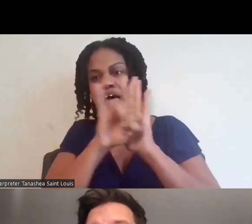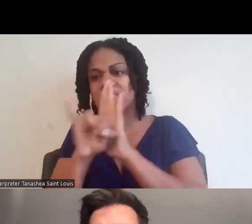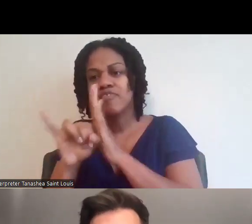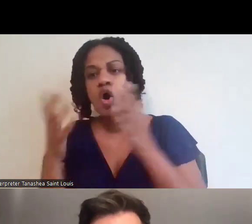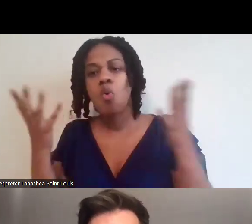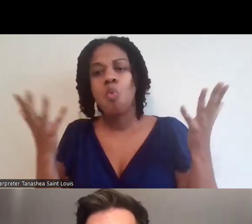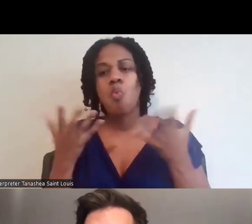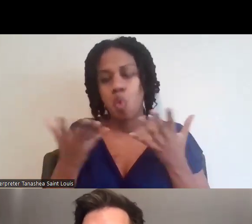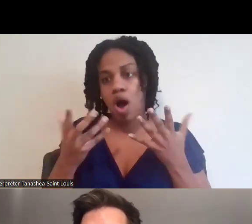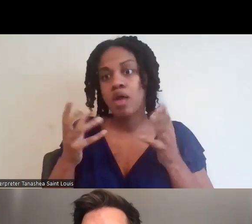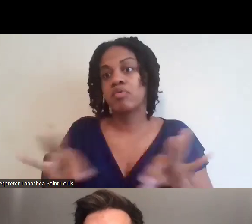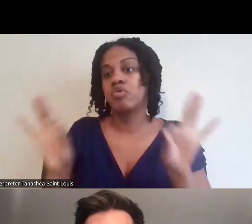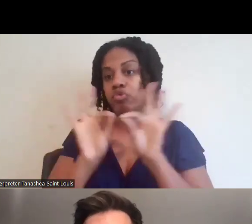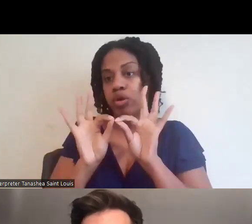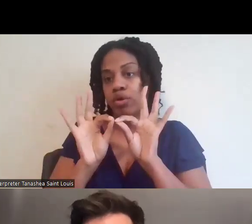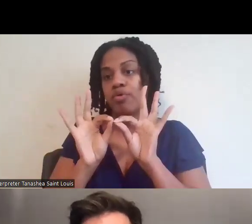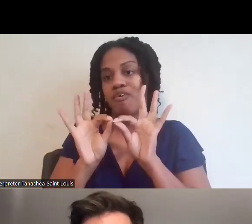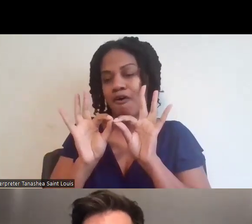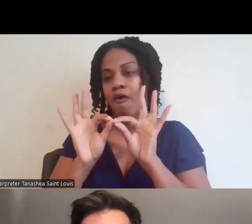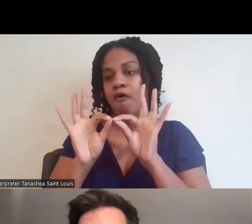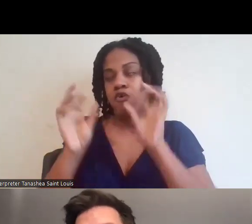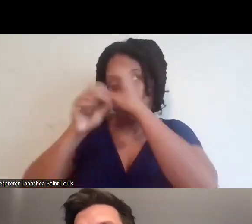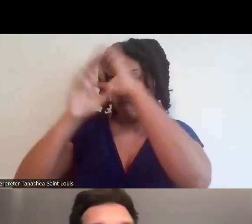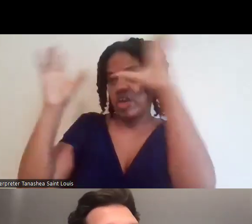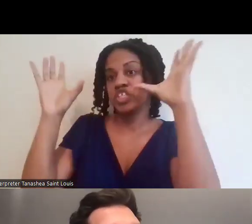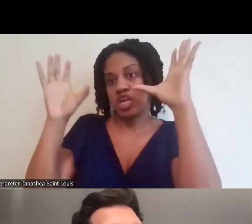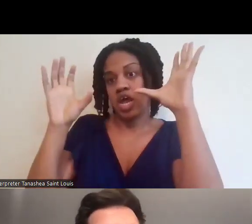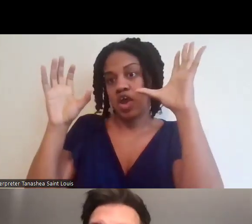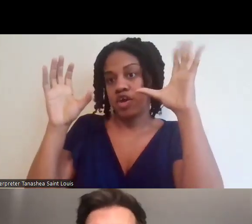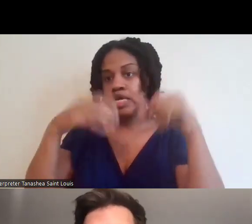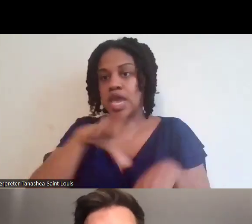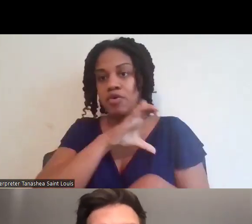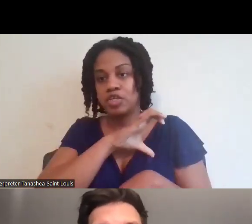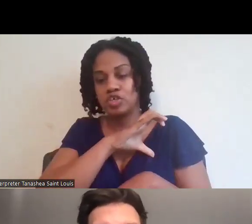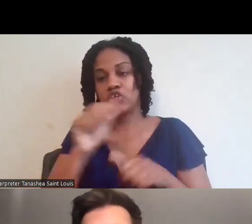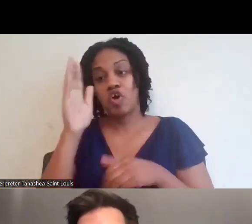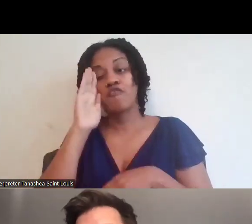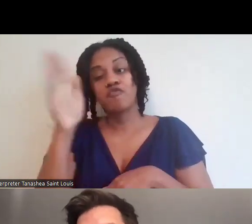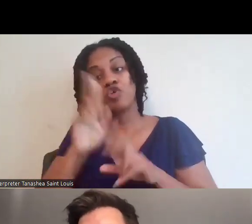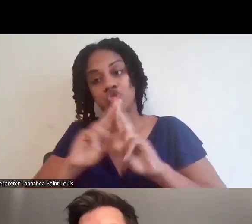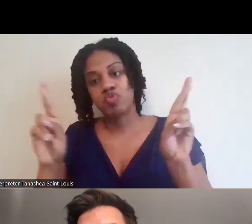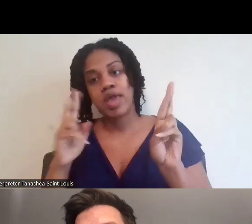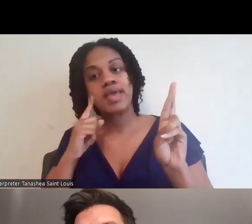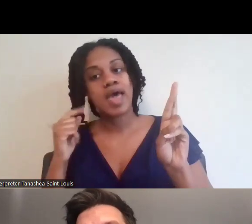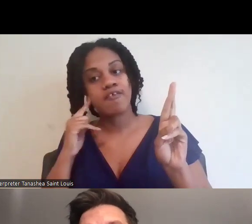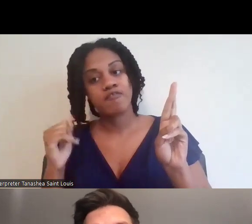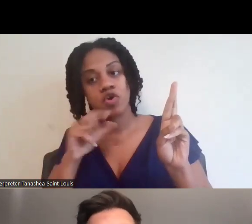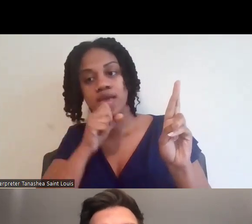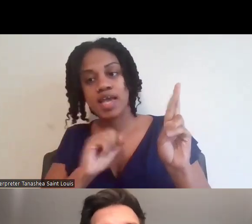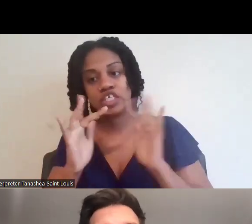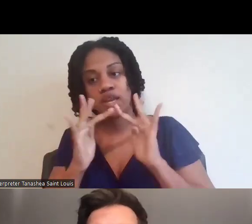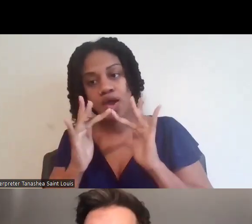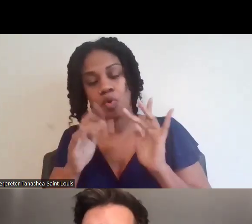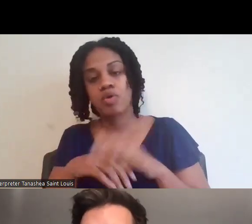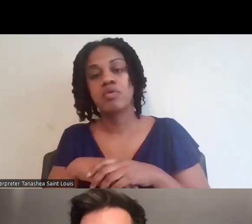are the critical sort of visionary traits or characteristics of a future-ready California aging network.